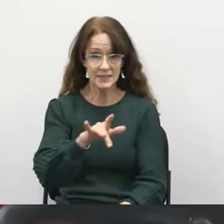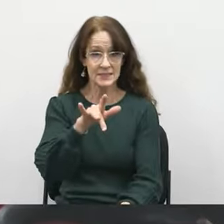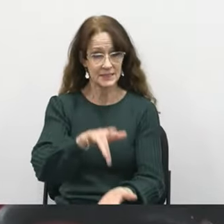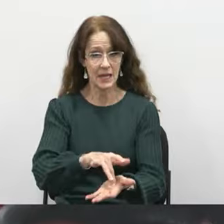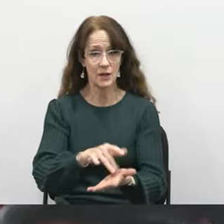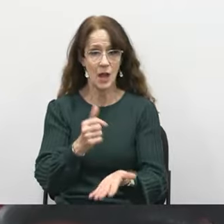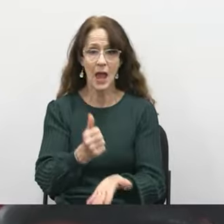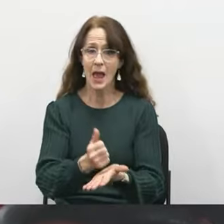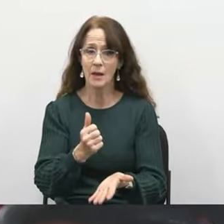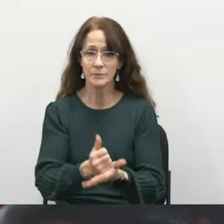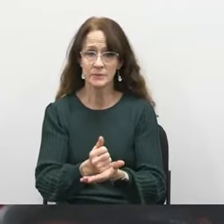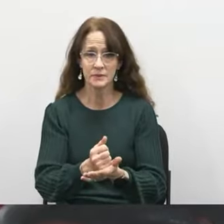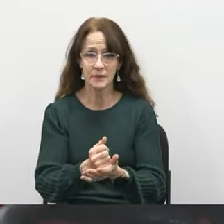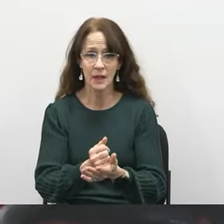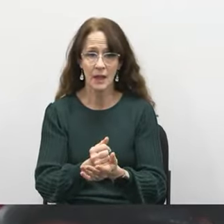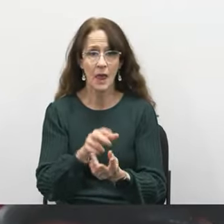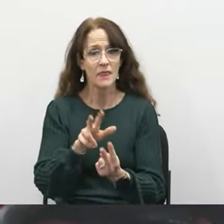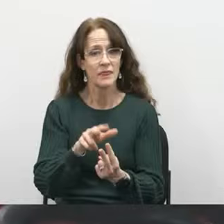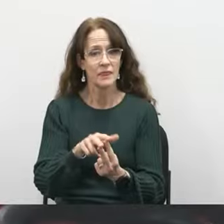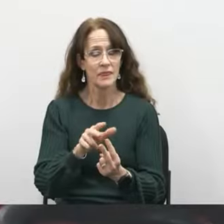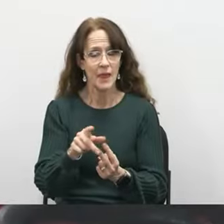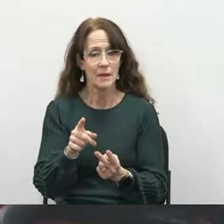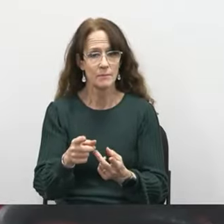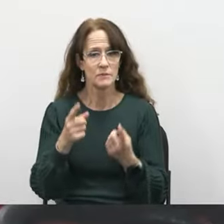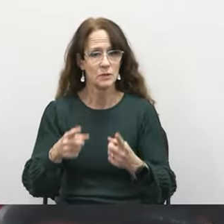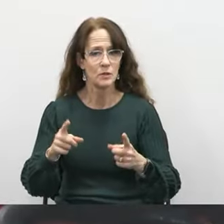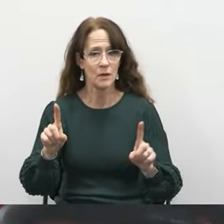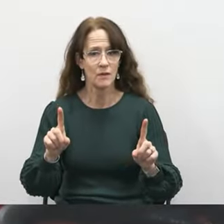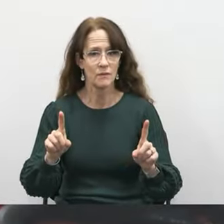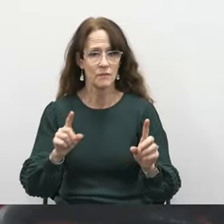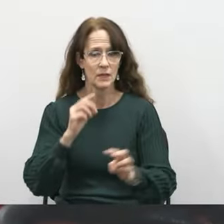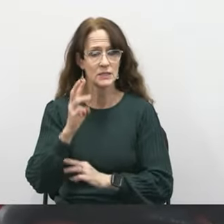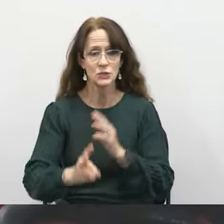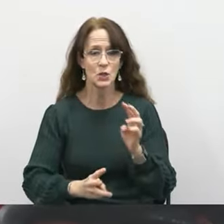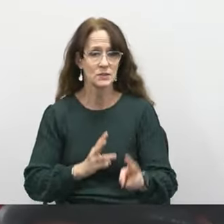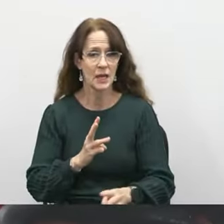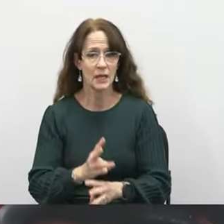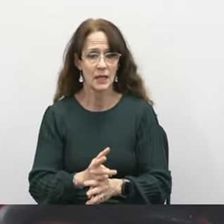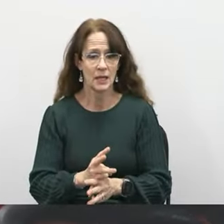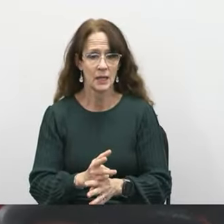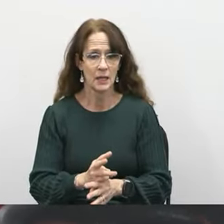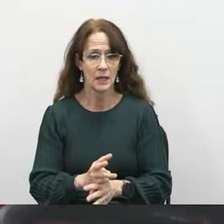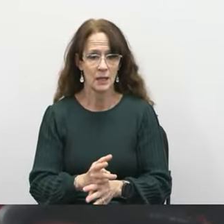out to thrive in a society.